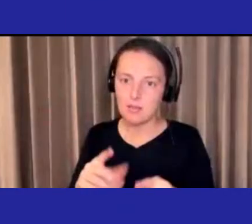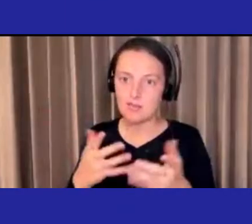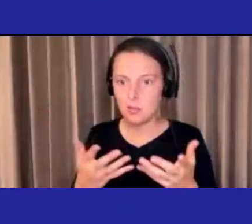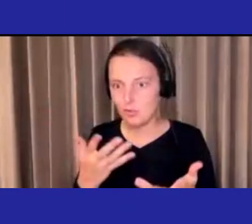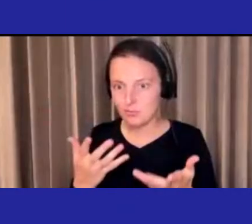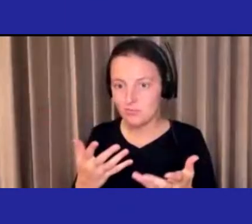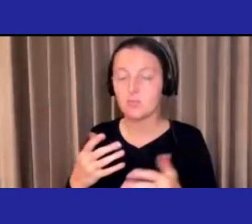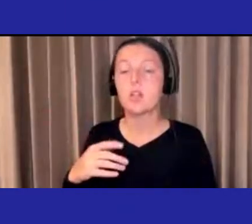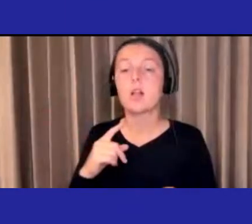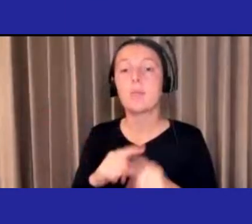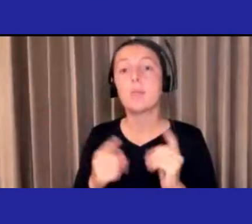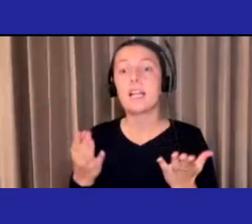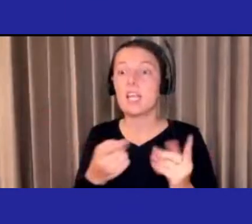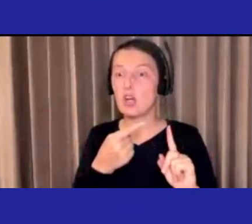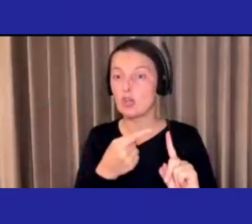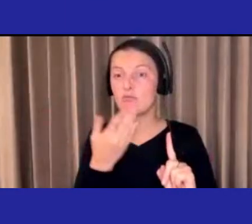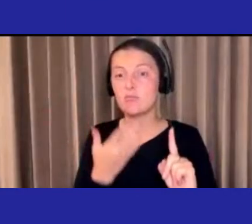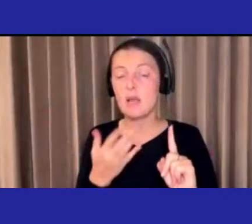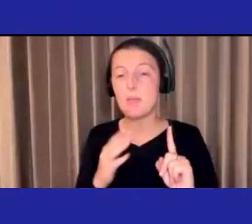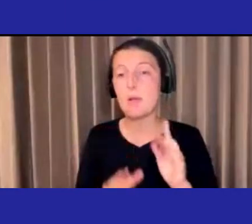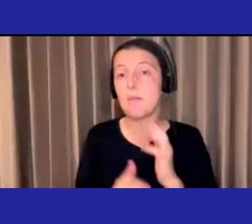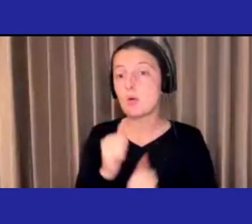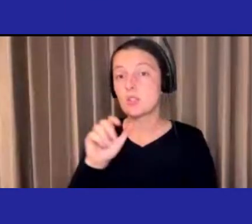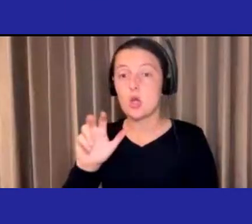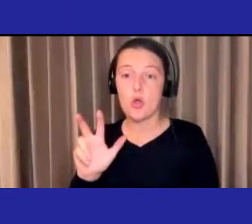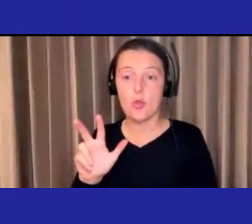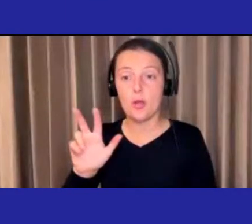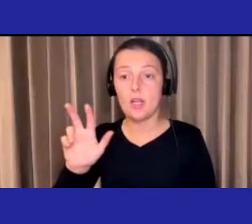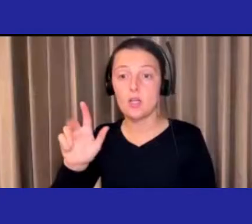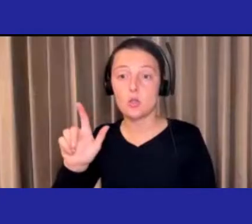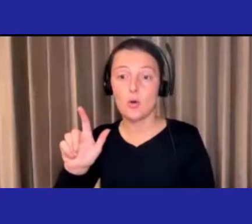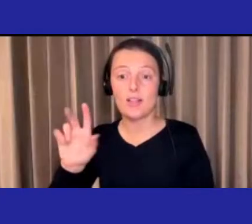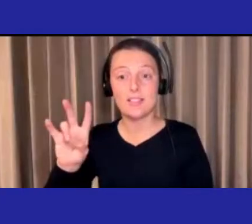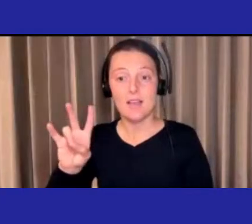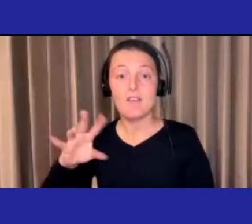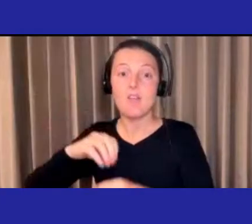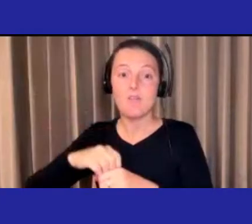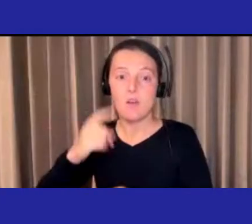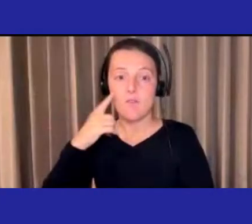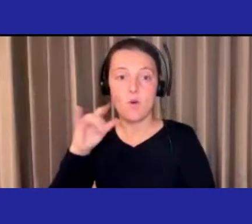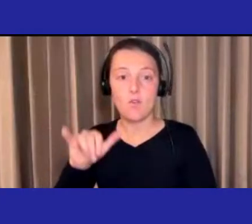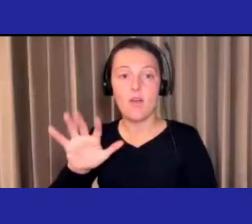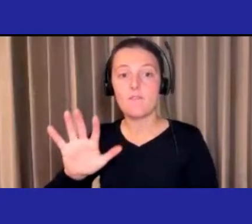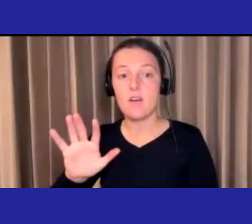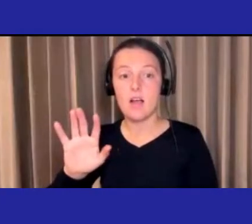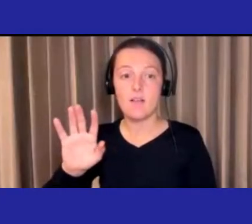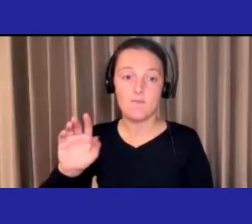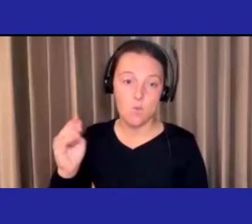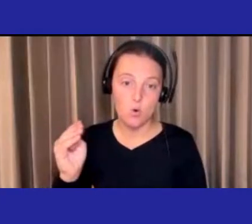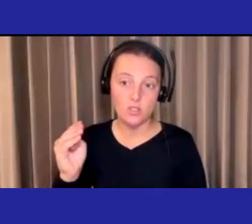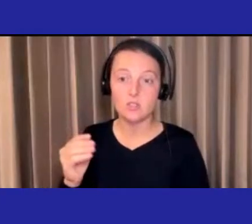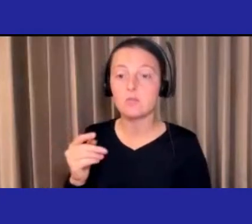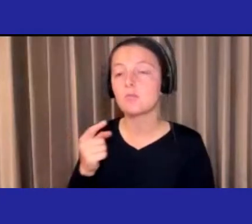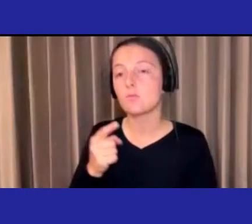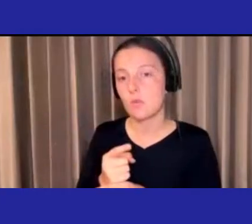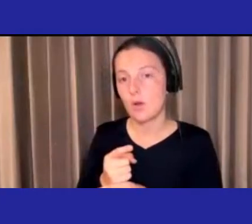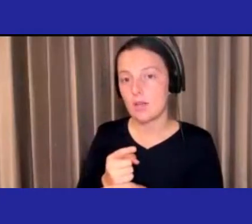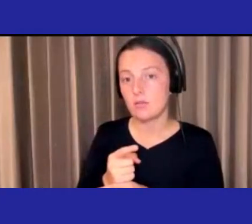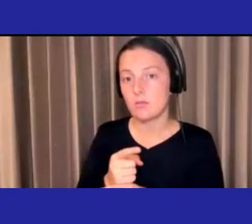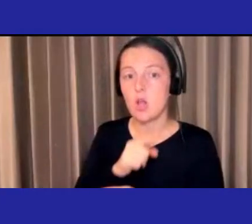of the 327 are part of the 514. We don't know. Could be, because those are not unique Correct, patients.